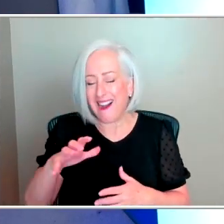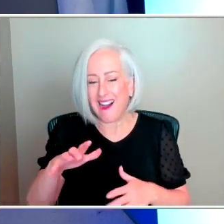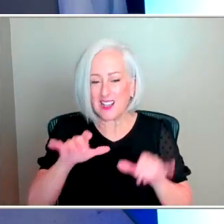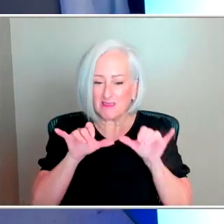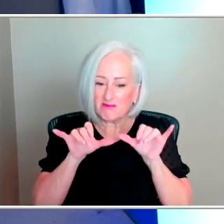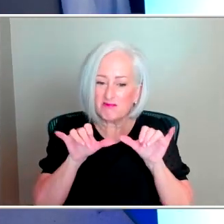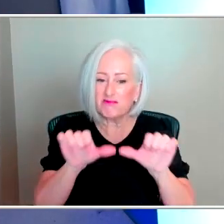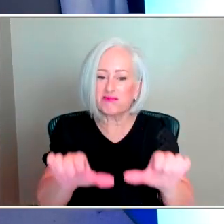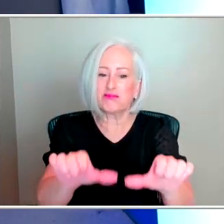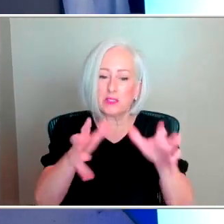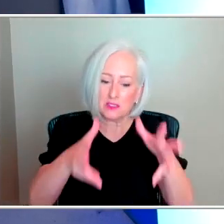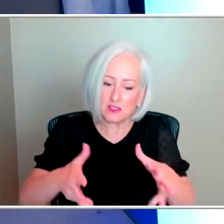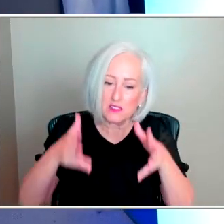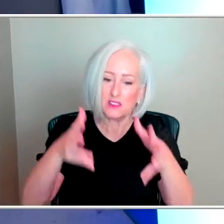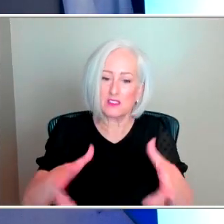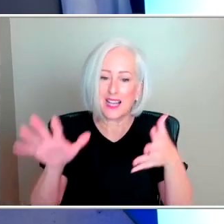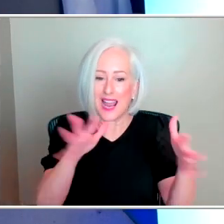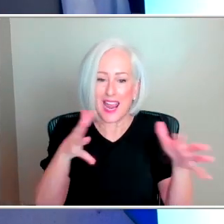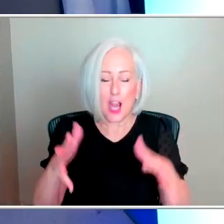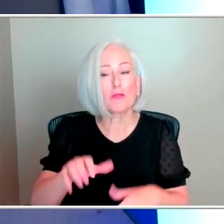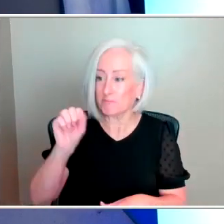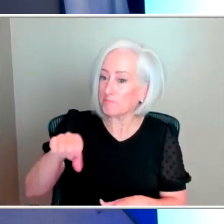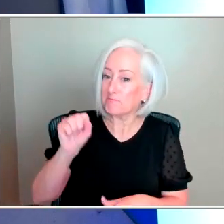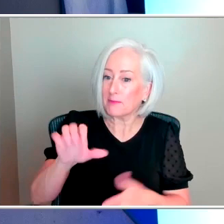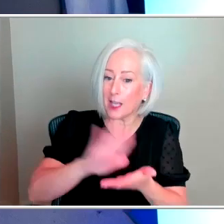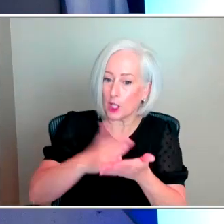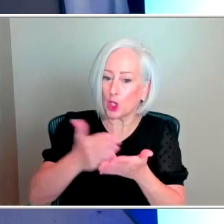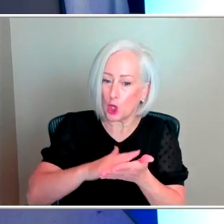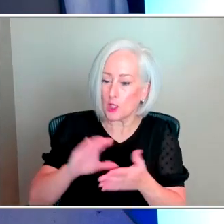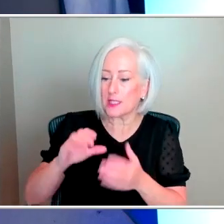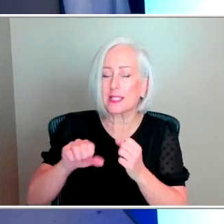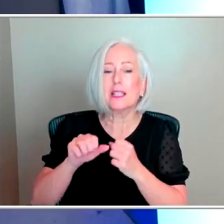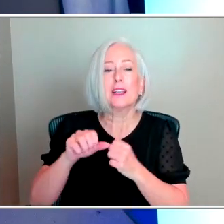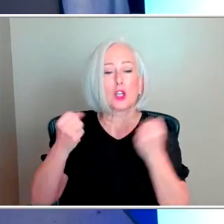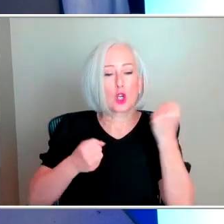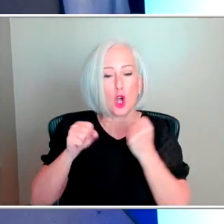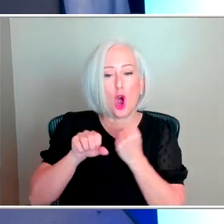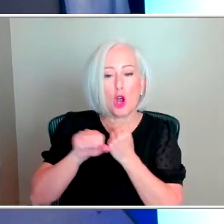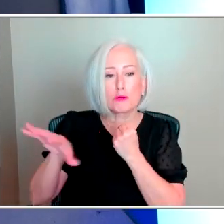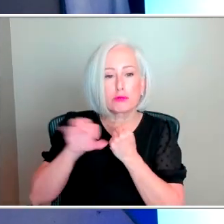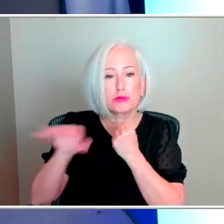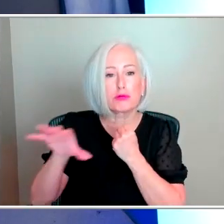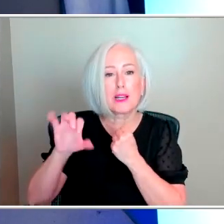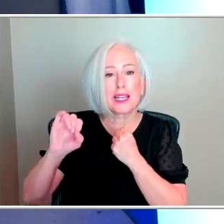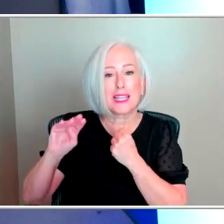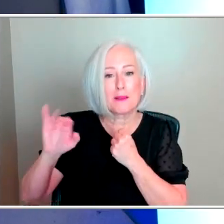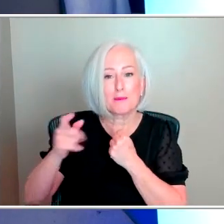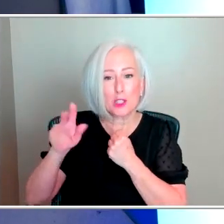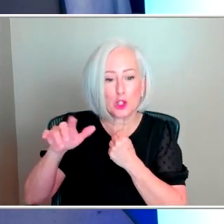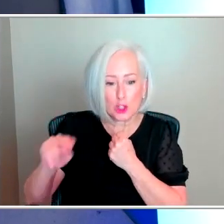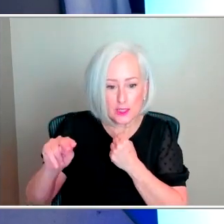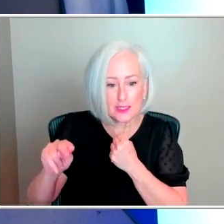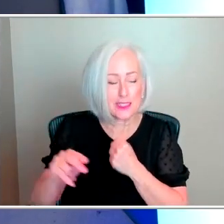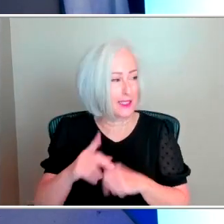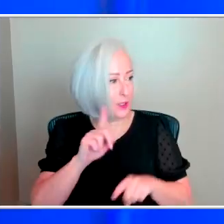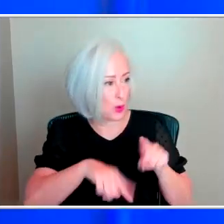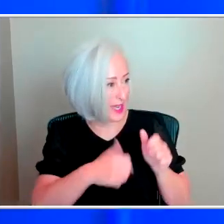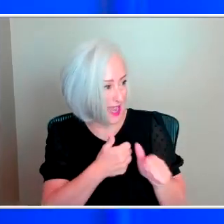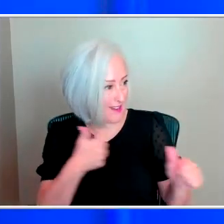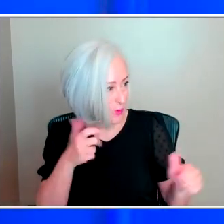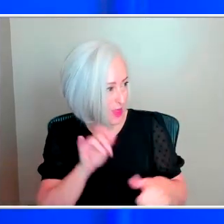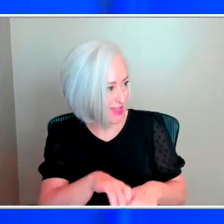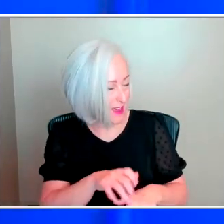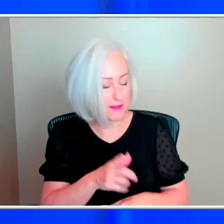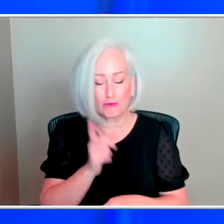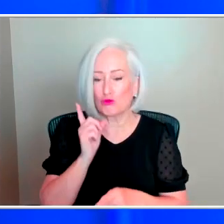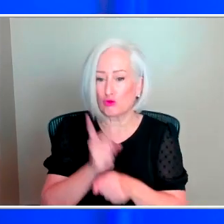It cooks the combination of the emissions. And it's unavoidable, basically? Right. I mean, again, you're going to see